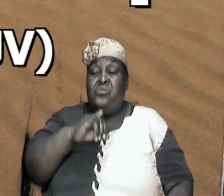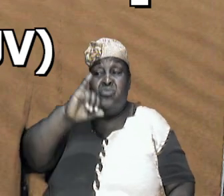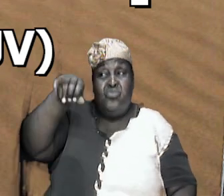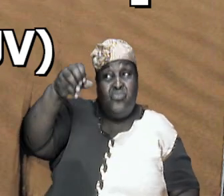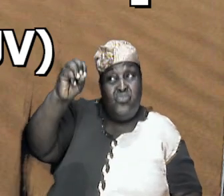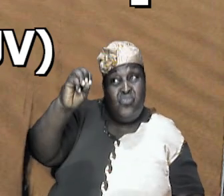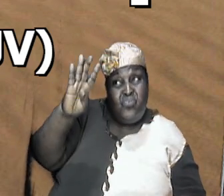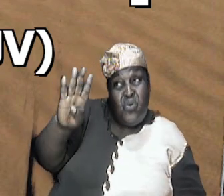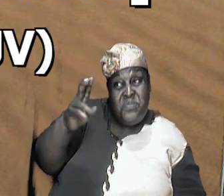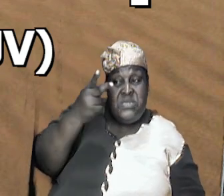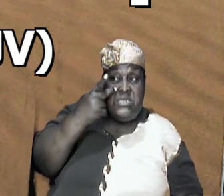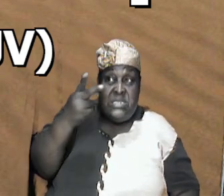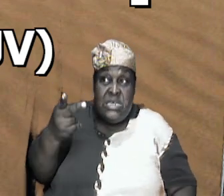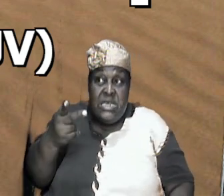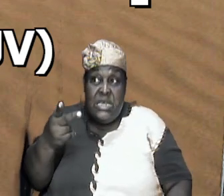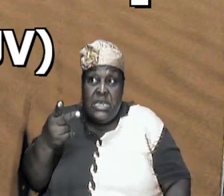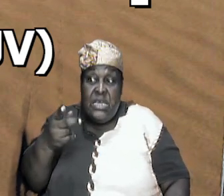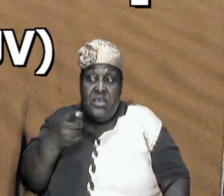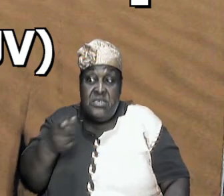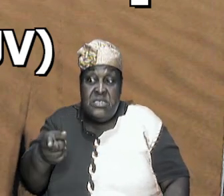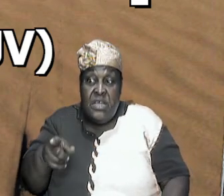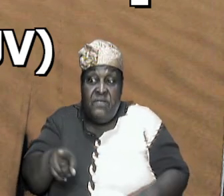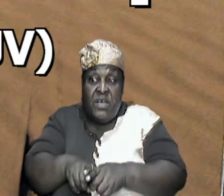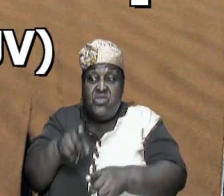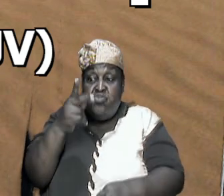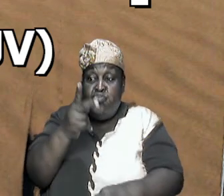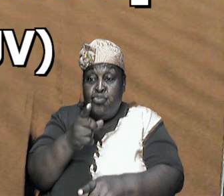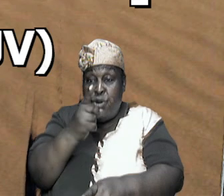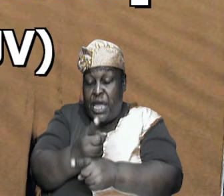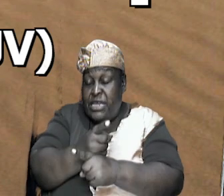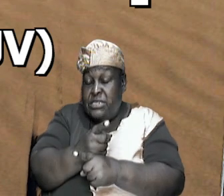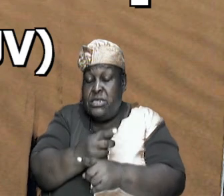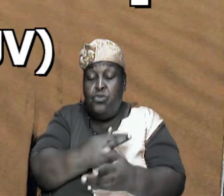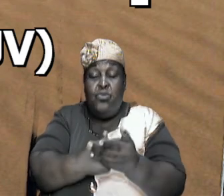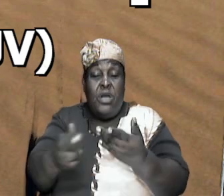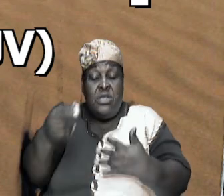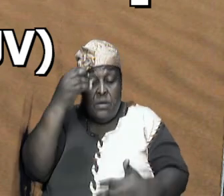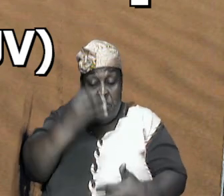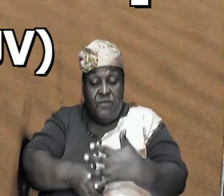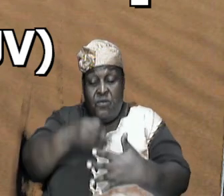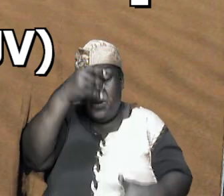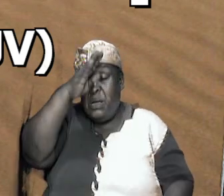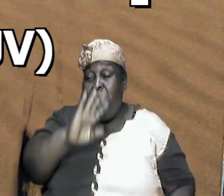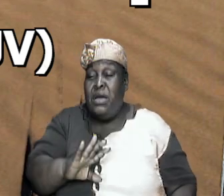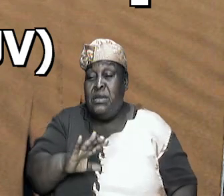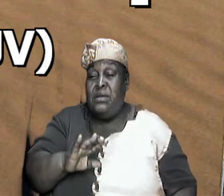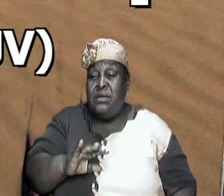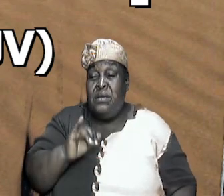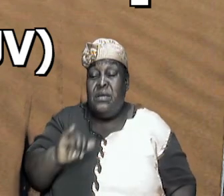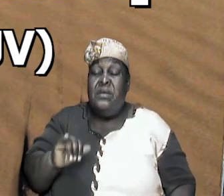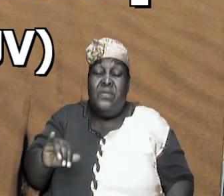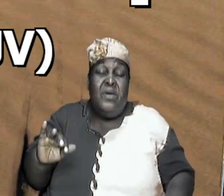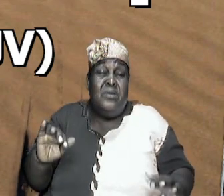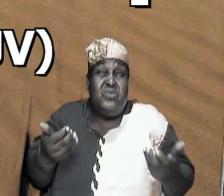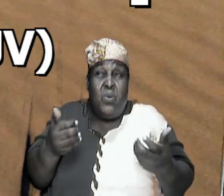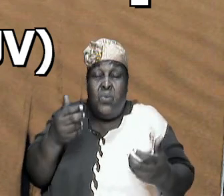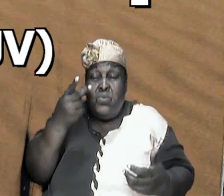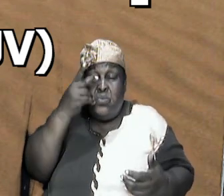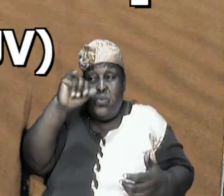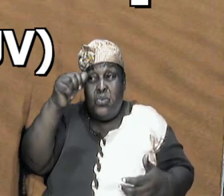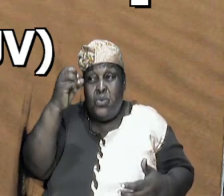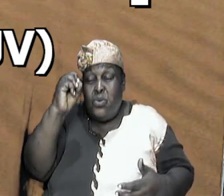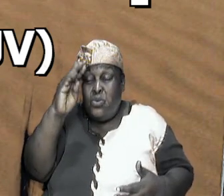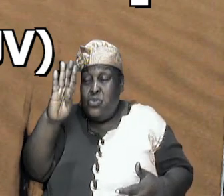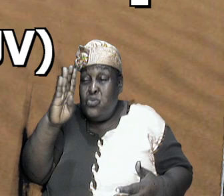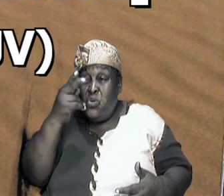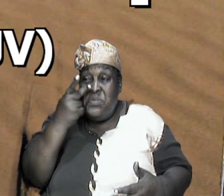Job saw himself as being right, as being righteous before God. That's how he saw himself all the time. And there